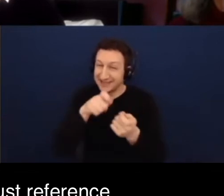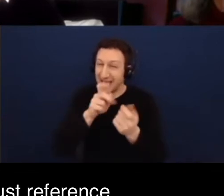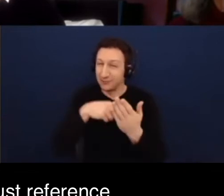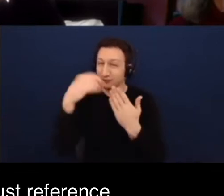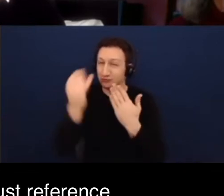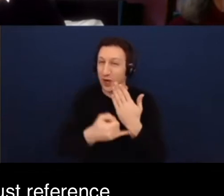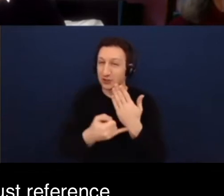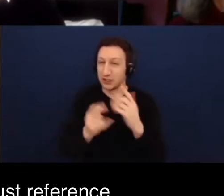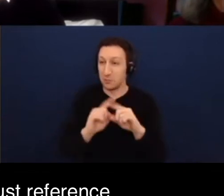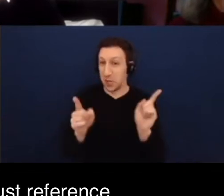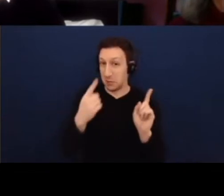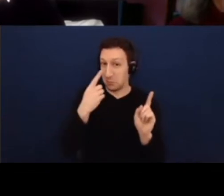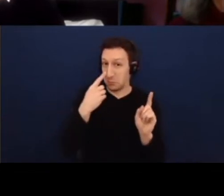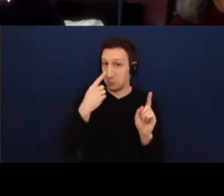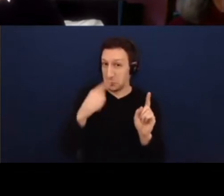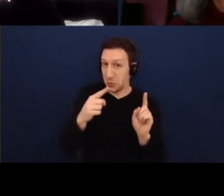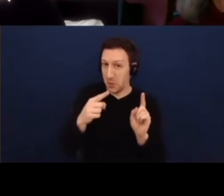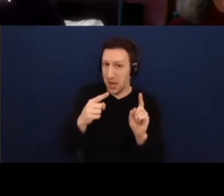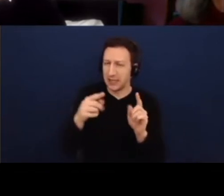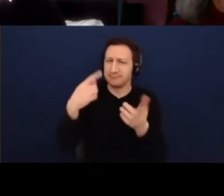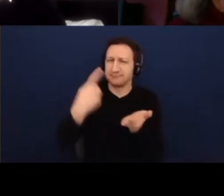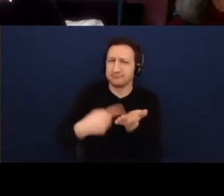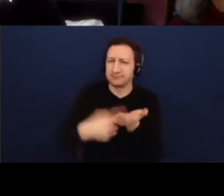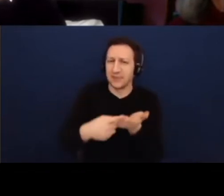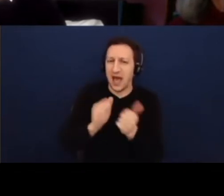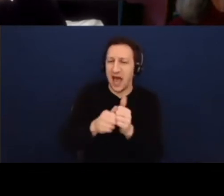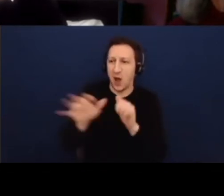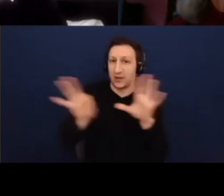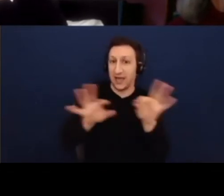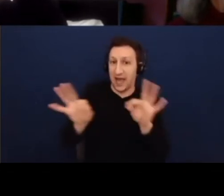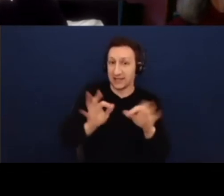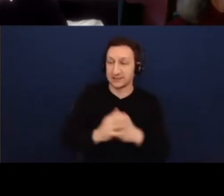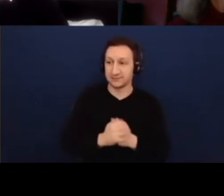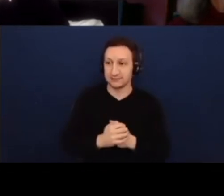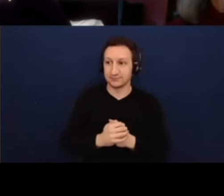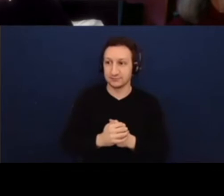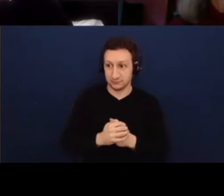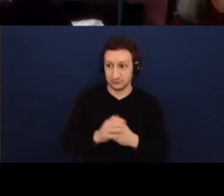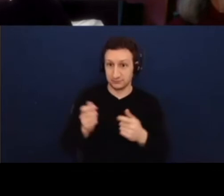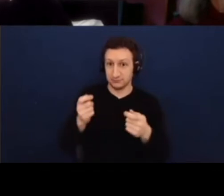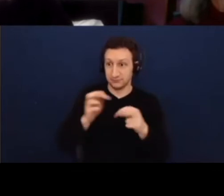reference and tie this together as far as casting and bring Allison into that? Sure, yeah.